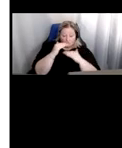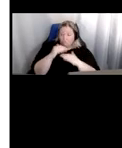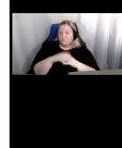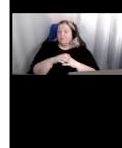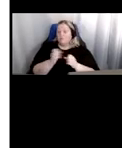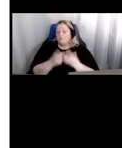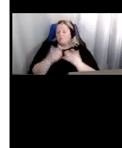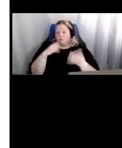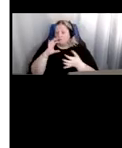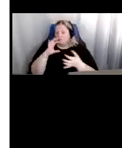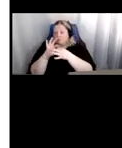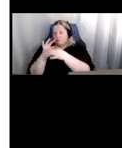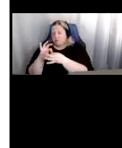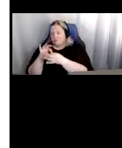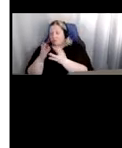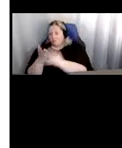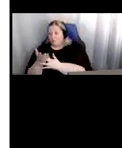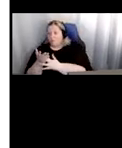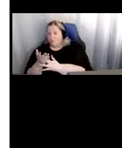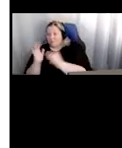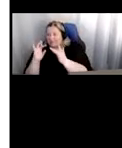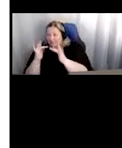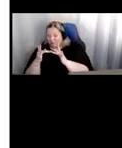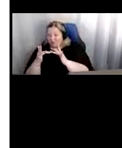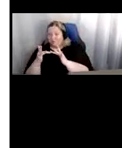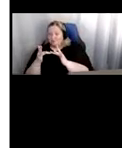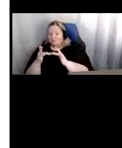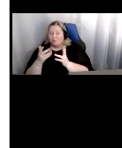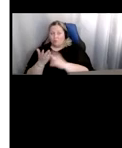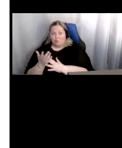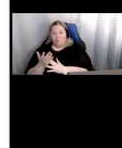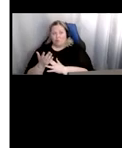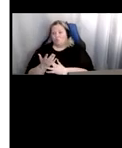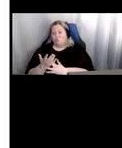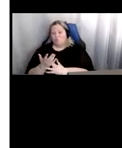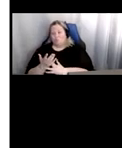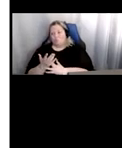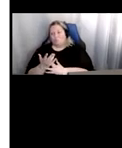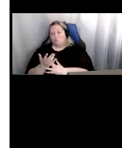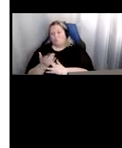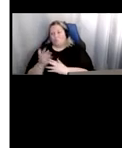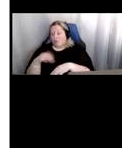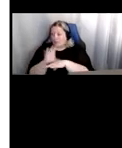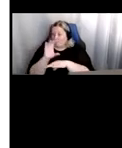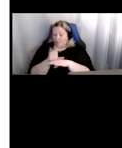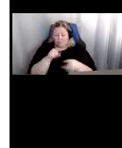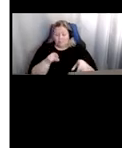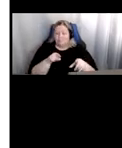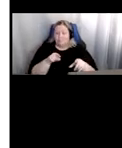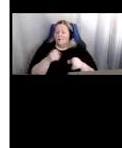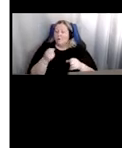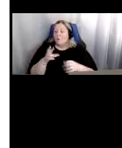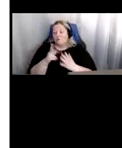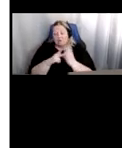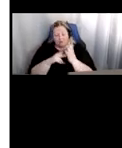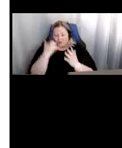are connecting to others through the internet, through things that are on your computer and or your tablet or